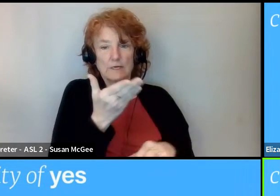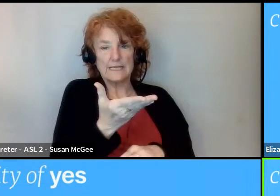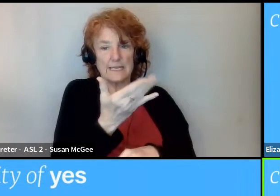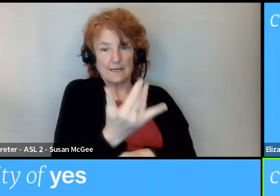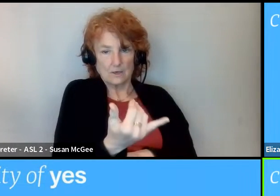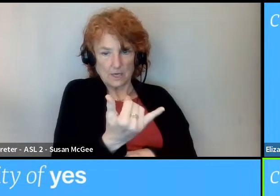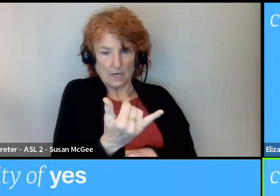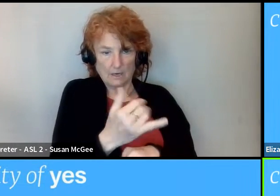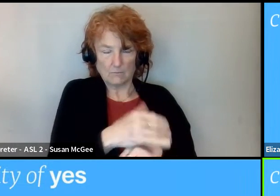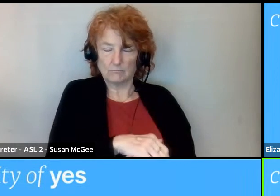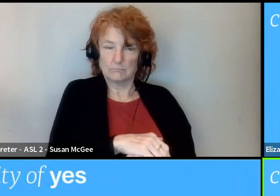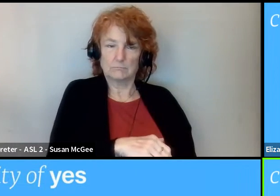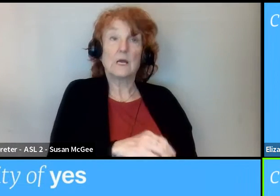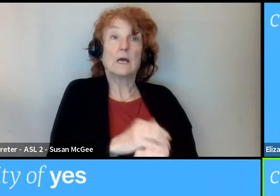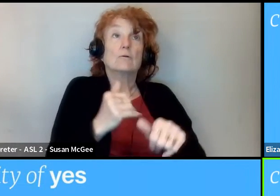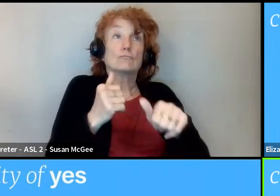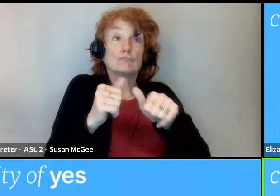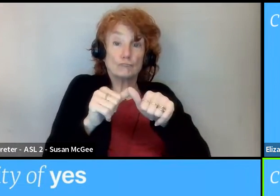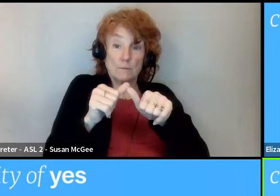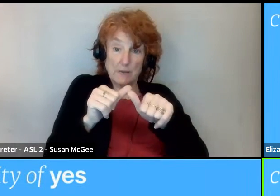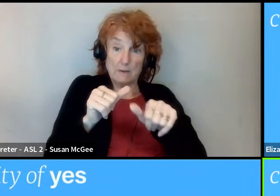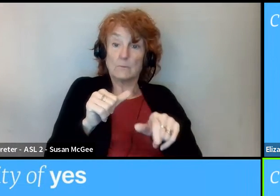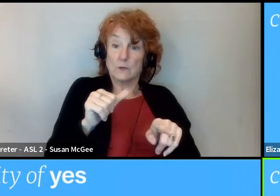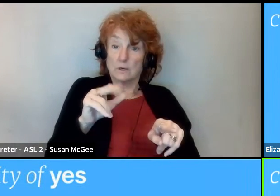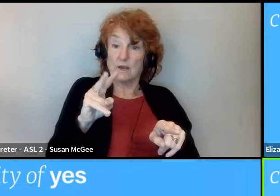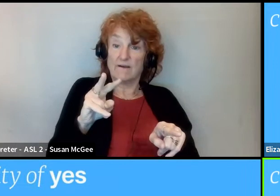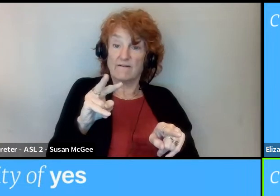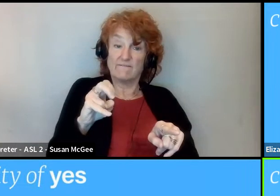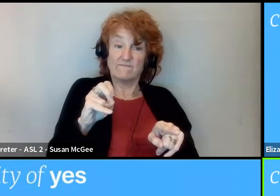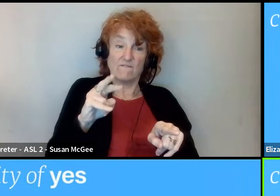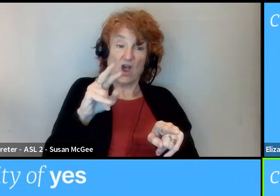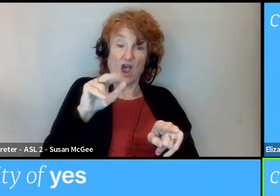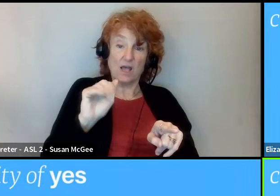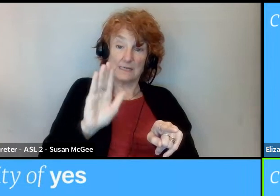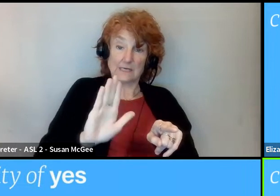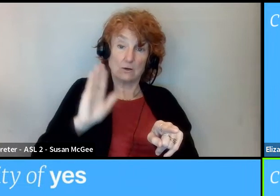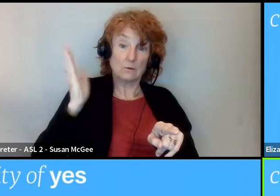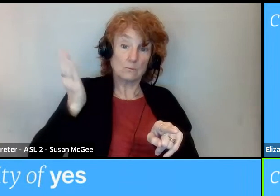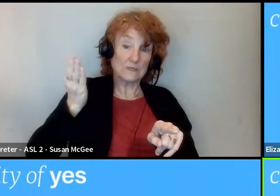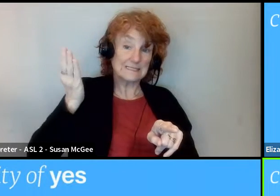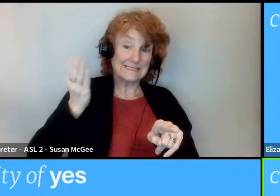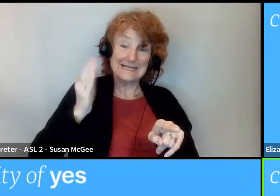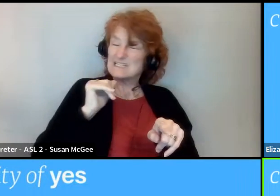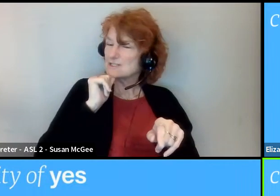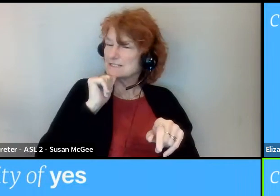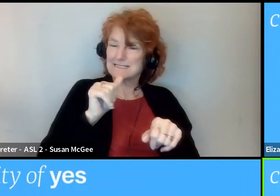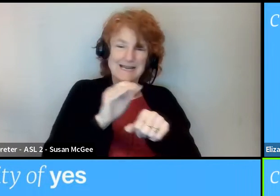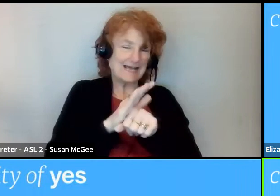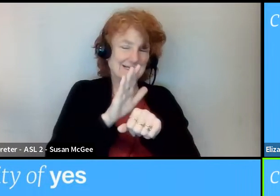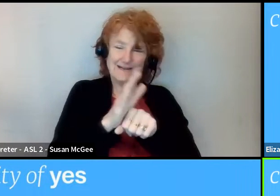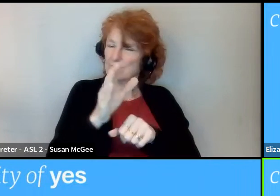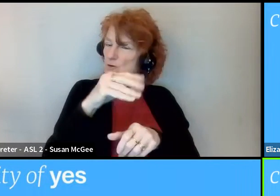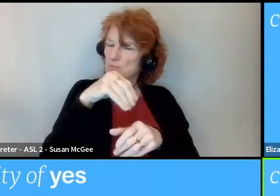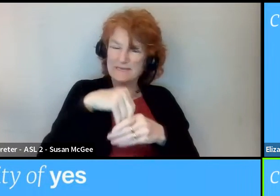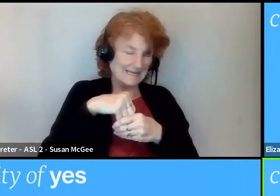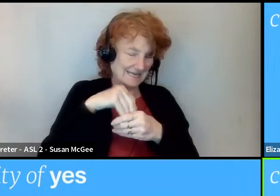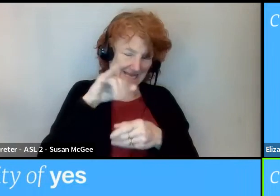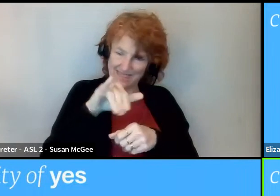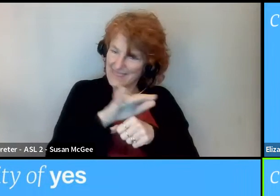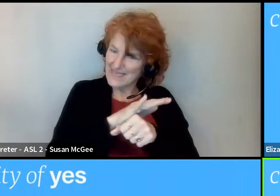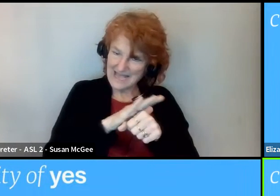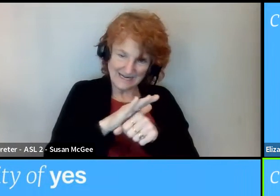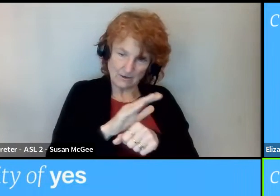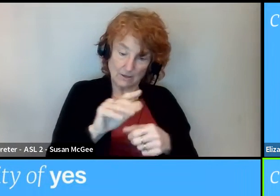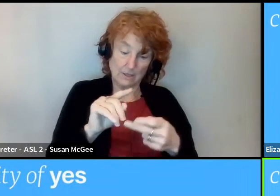And remember, back to Veronica's presentation, it's not enough to be in that transit-oriented development area. You also have to be on a